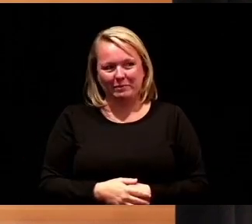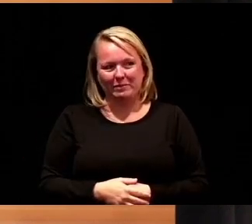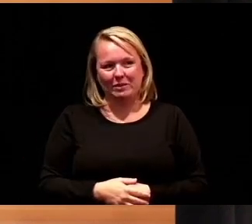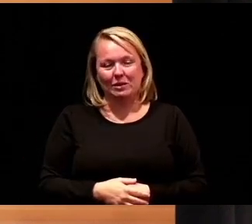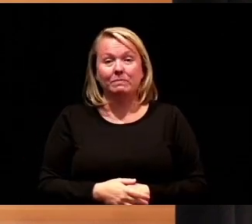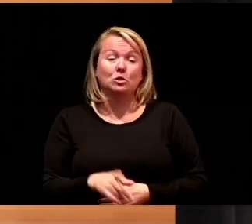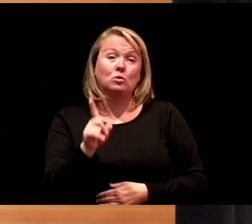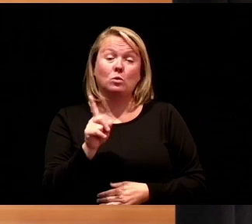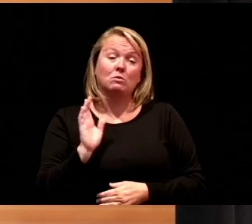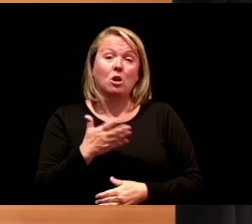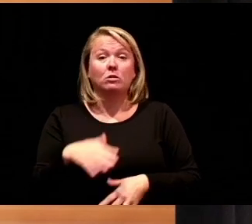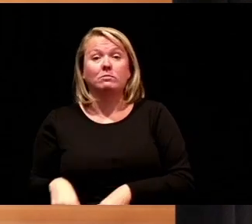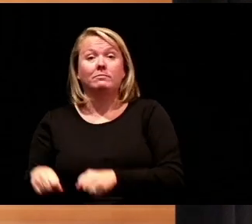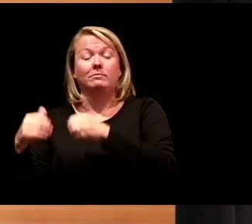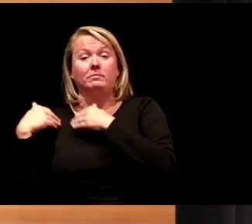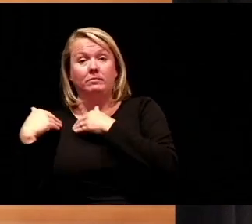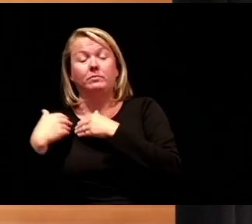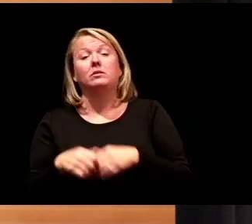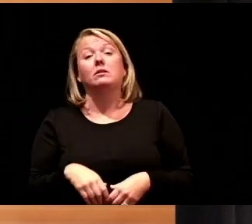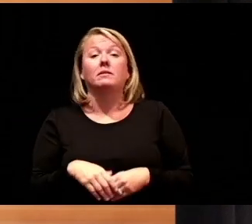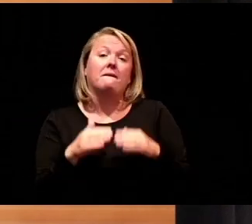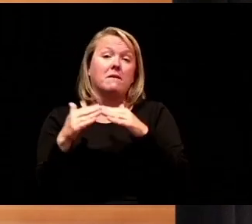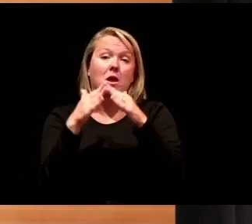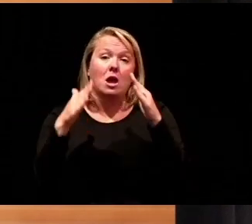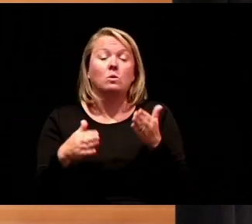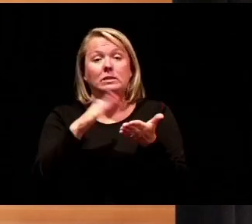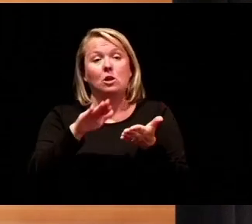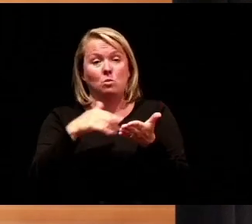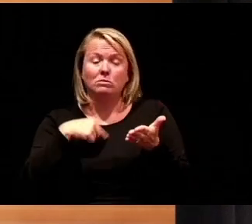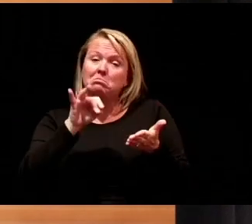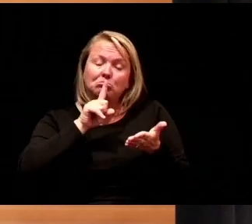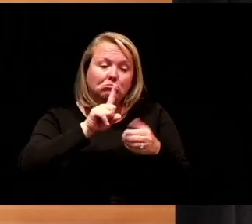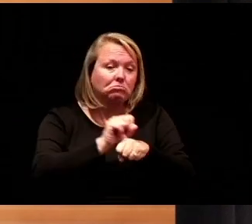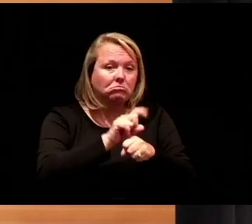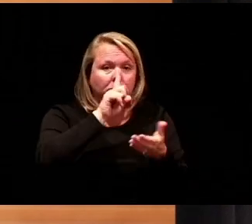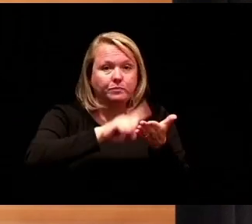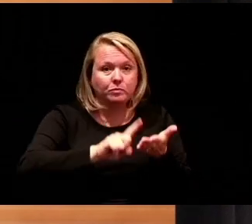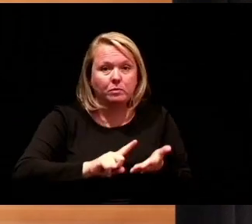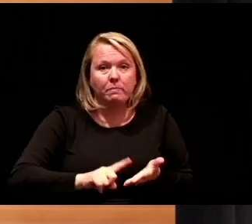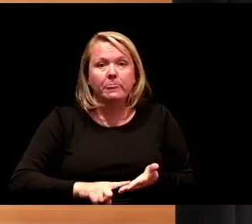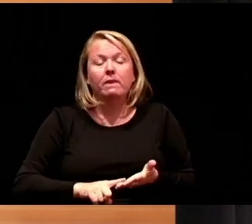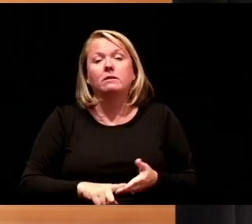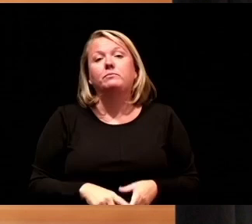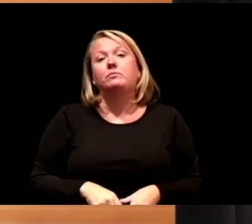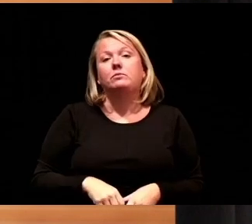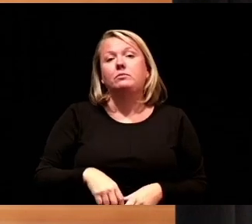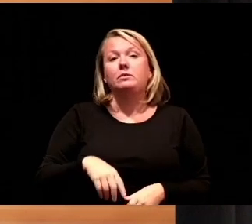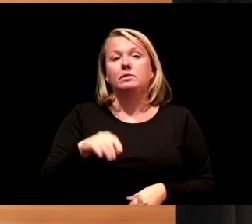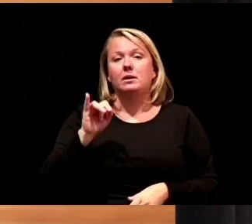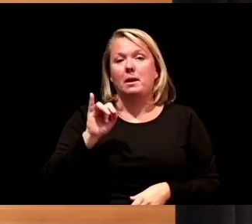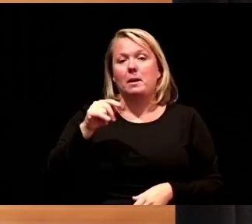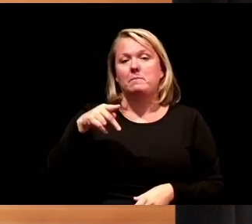And the family, they tried, they really did. They said, this doesn't seem right, can I talk to someone? I really think that there's enough room. This is a